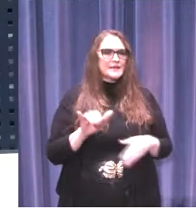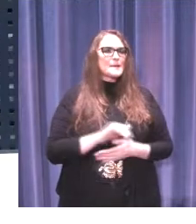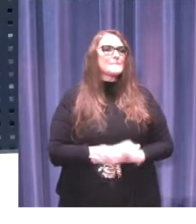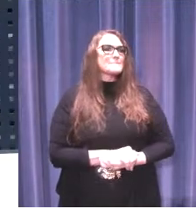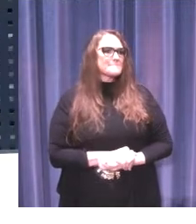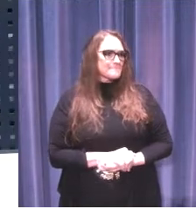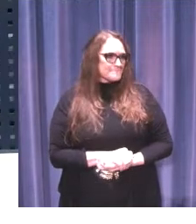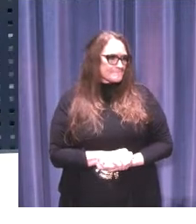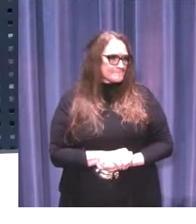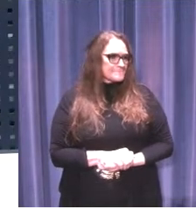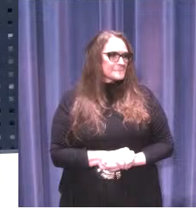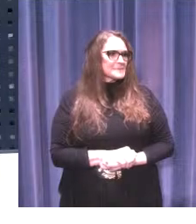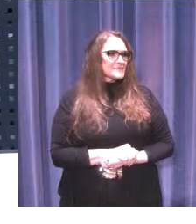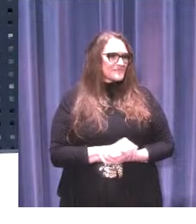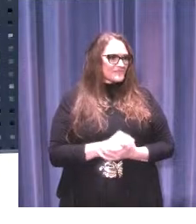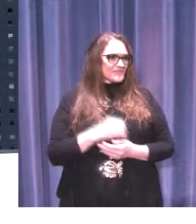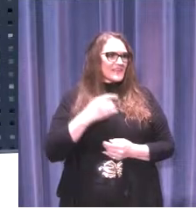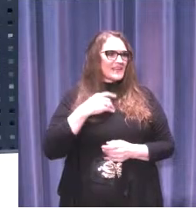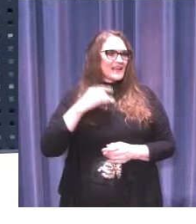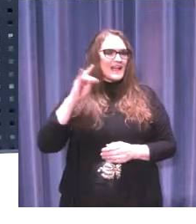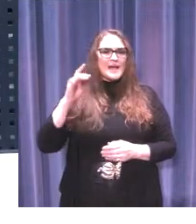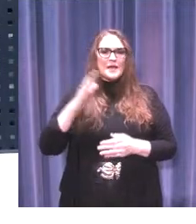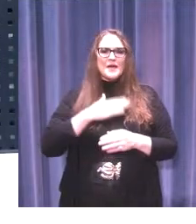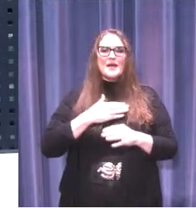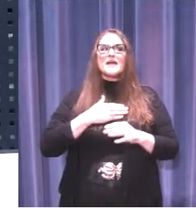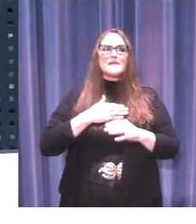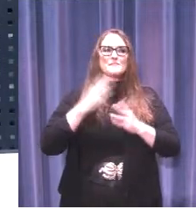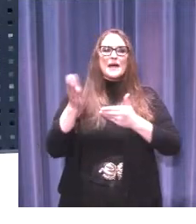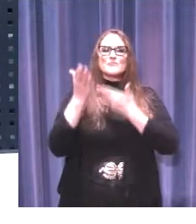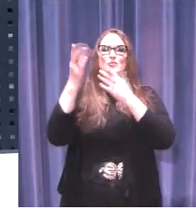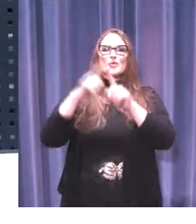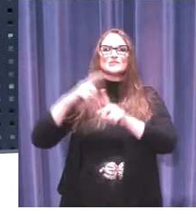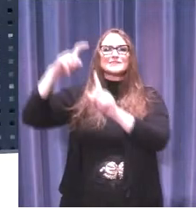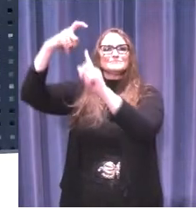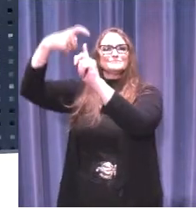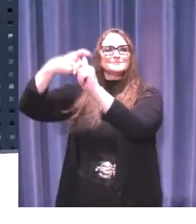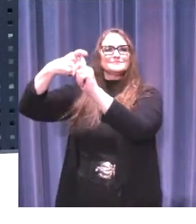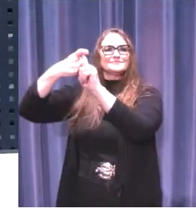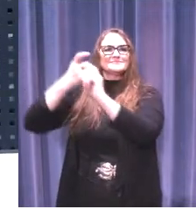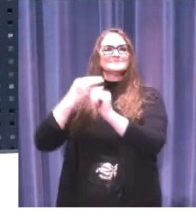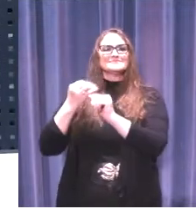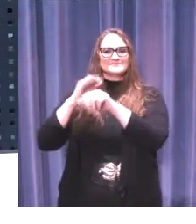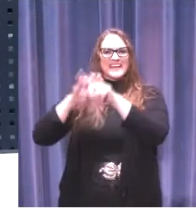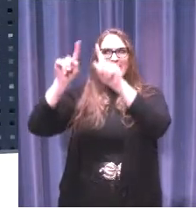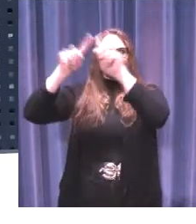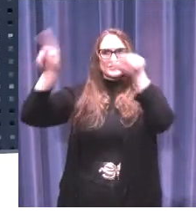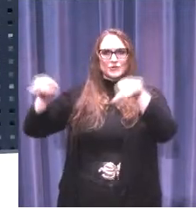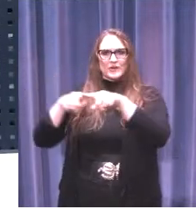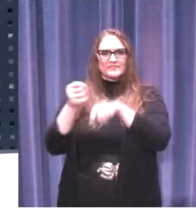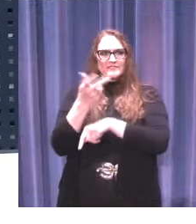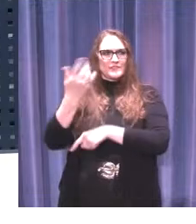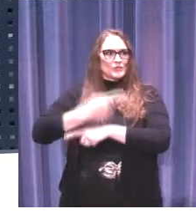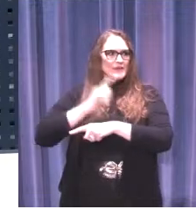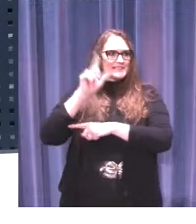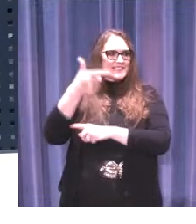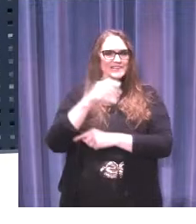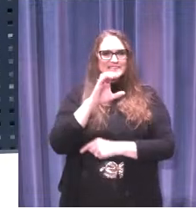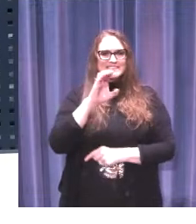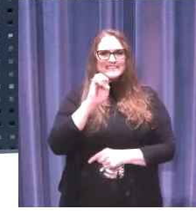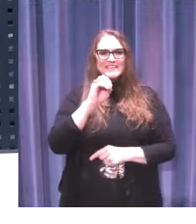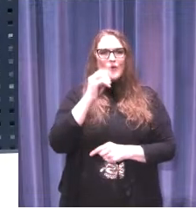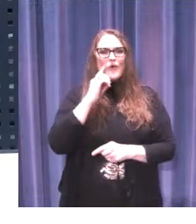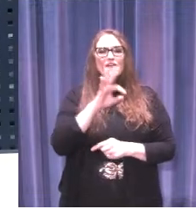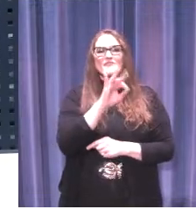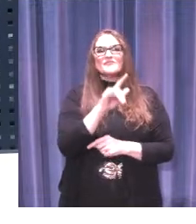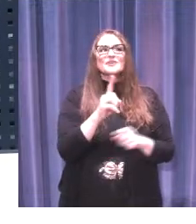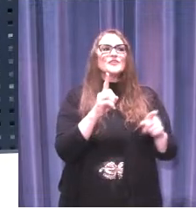I hung my proposal on the screen. A couple days later, the CEO of the Field